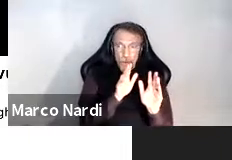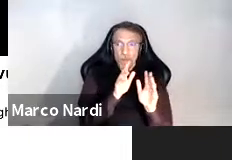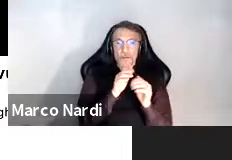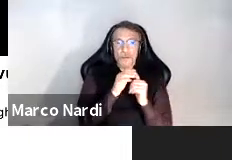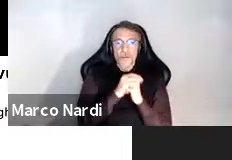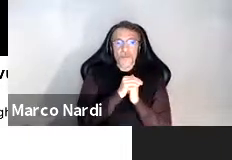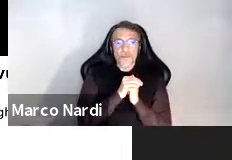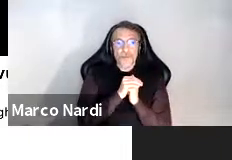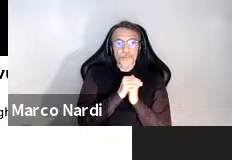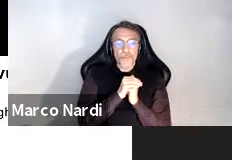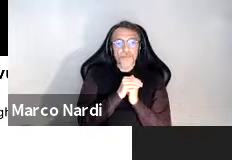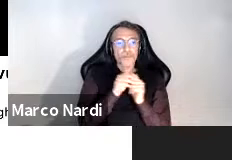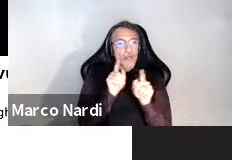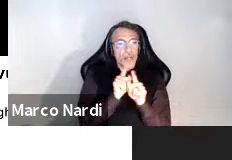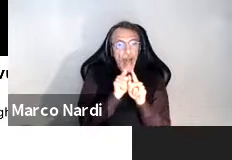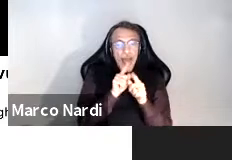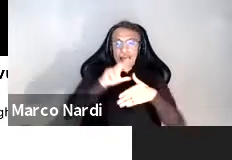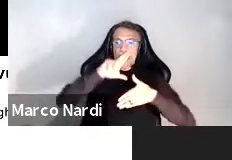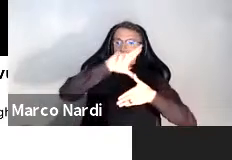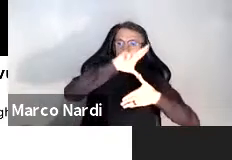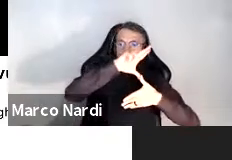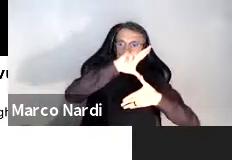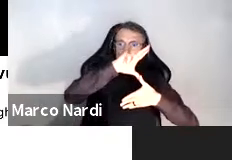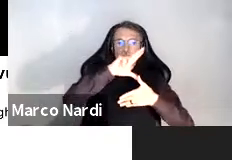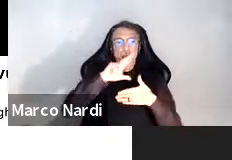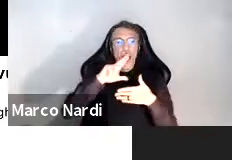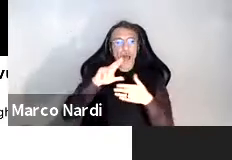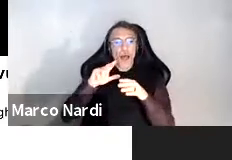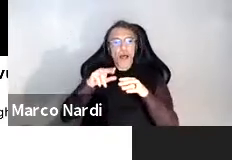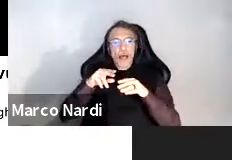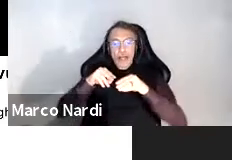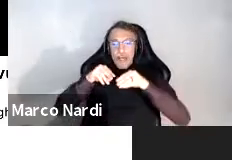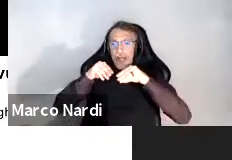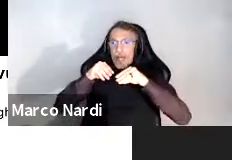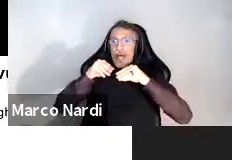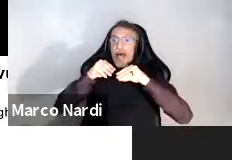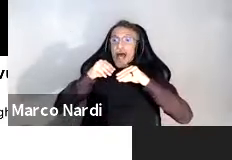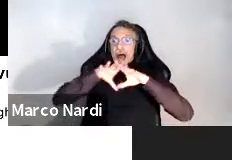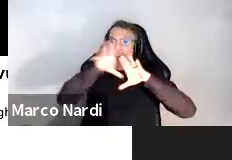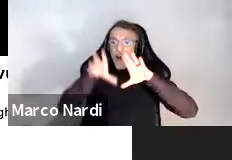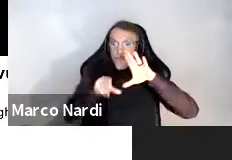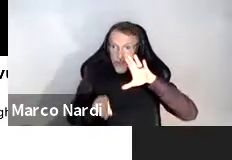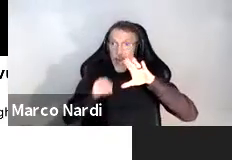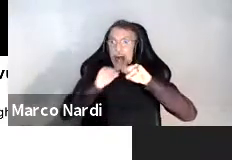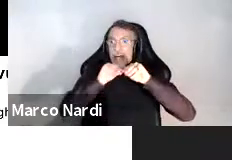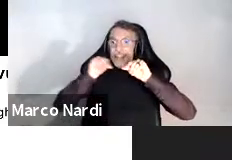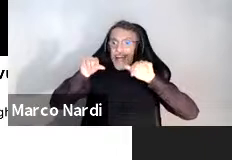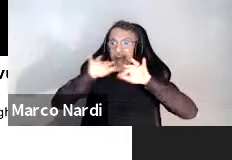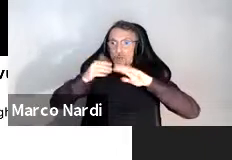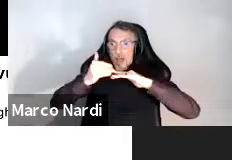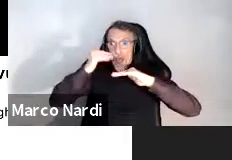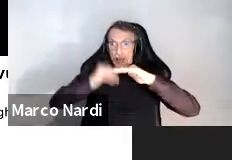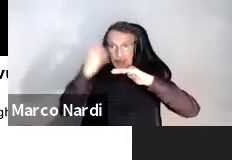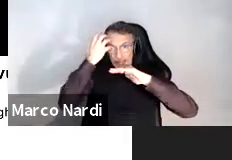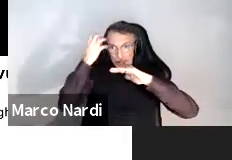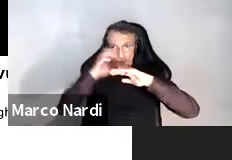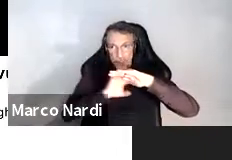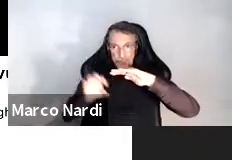the Asia, Latin America, and Sub-Saharan African countries, there is going to be a substantial increase